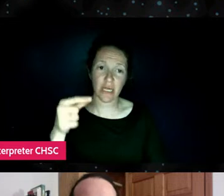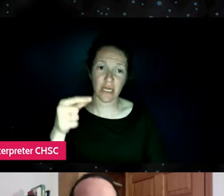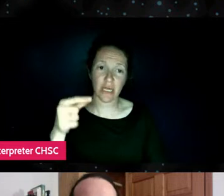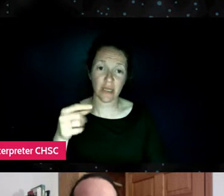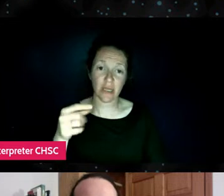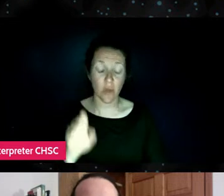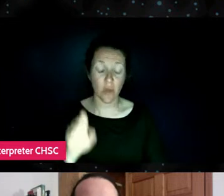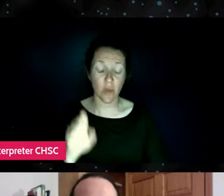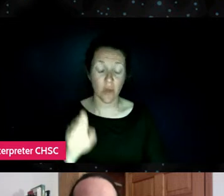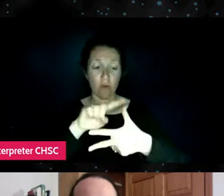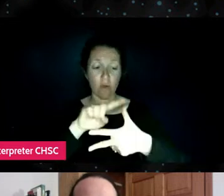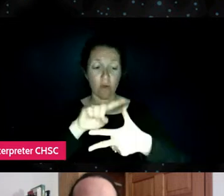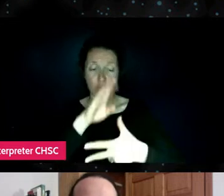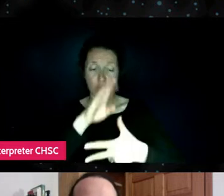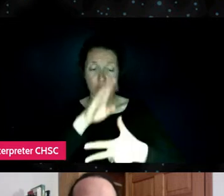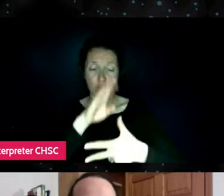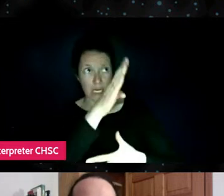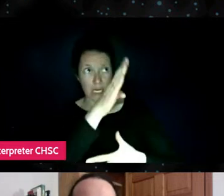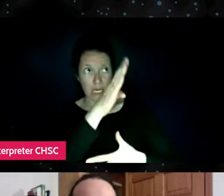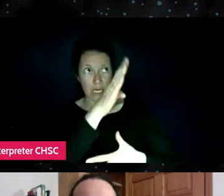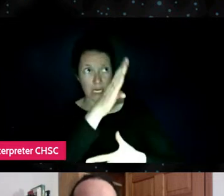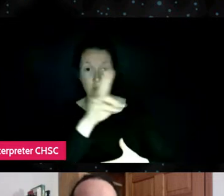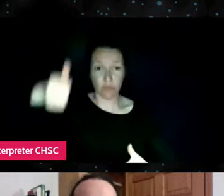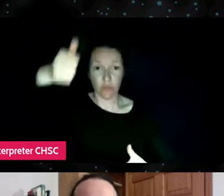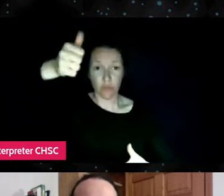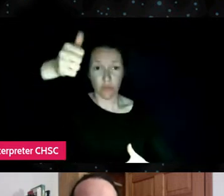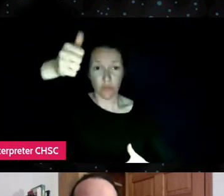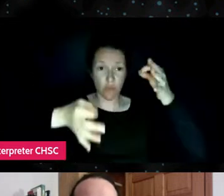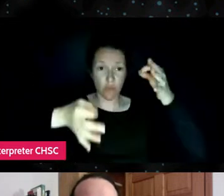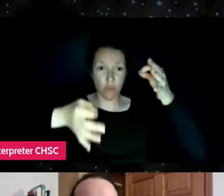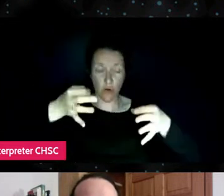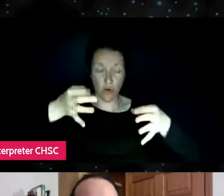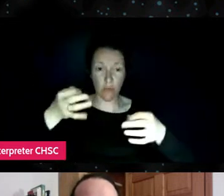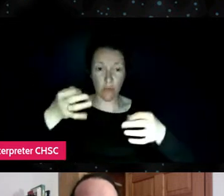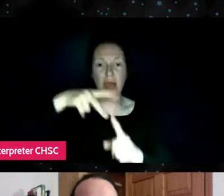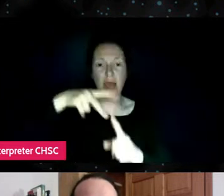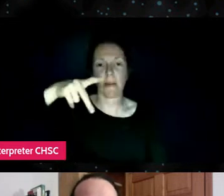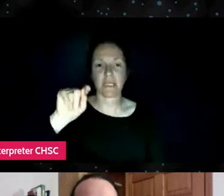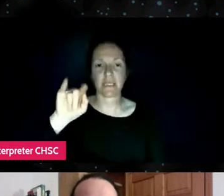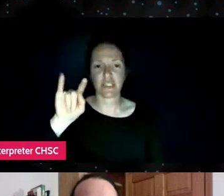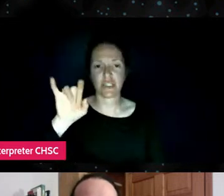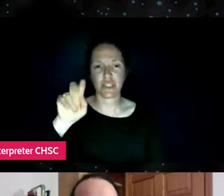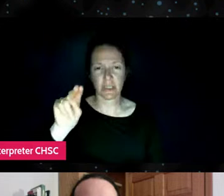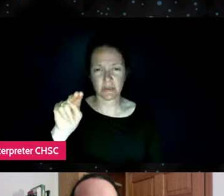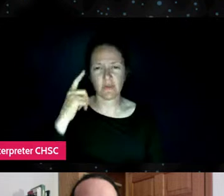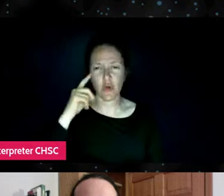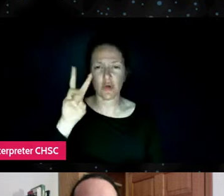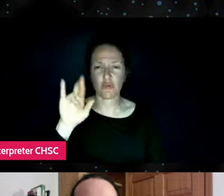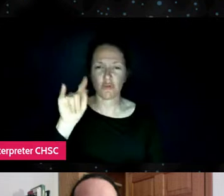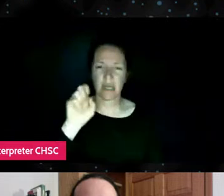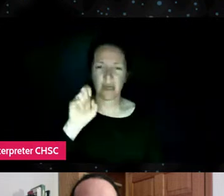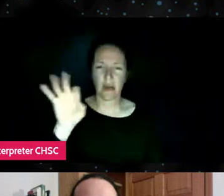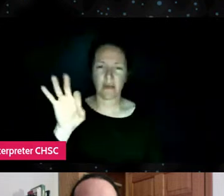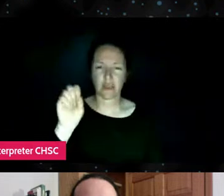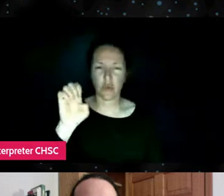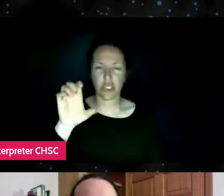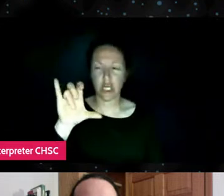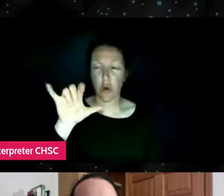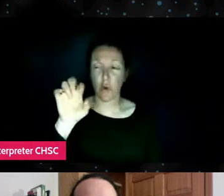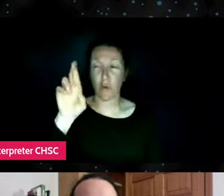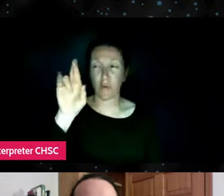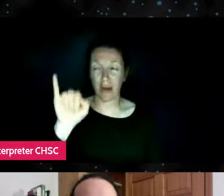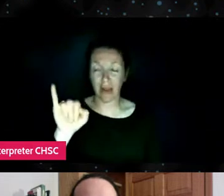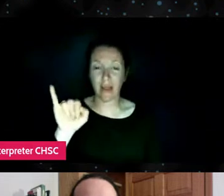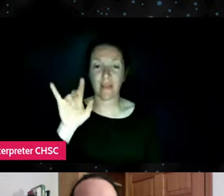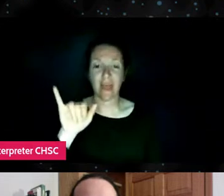filing a petition for a writ of certiorari. And that deadline for doing that is in July of